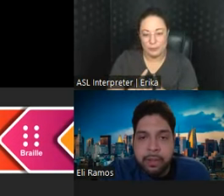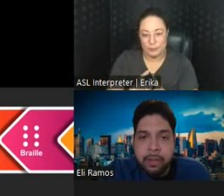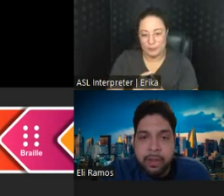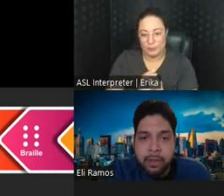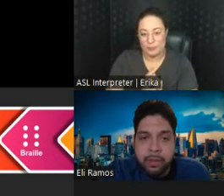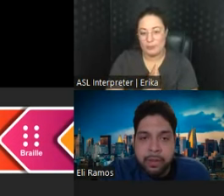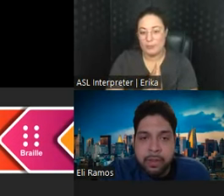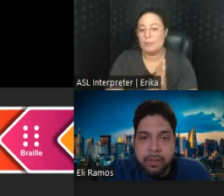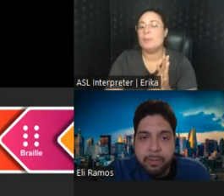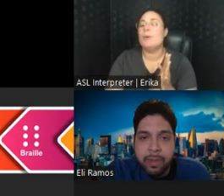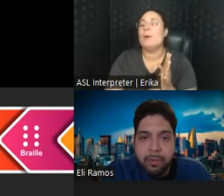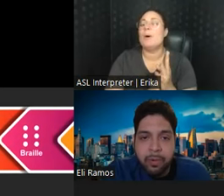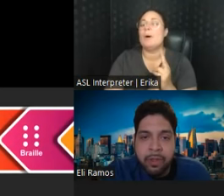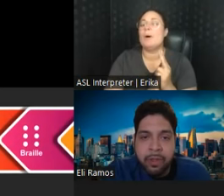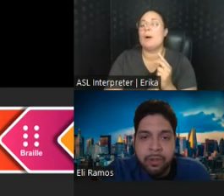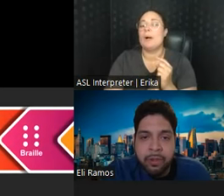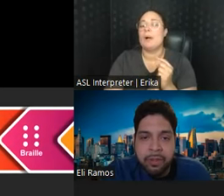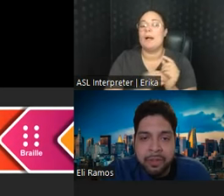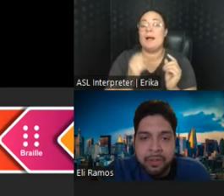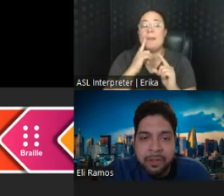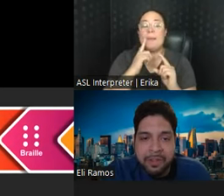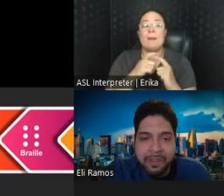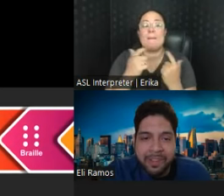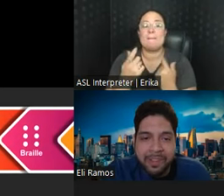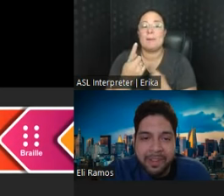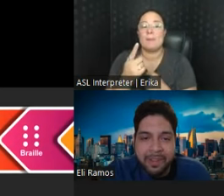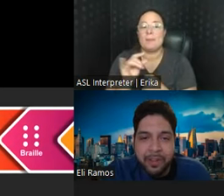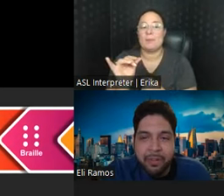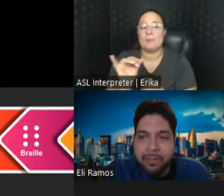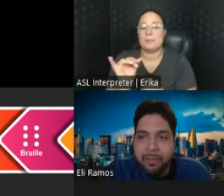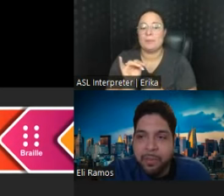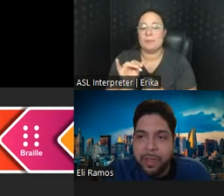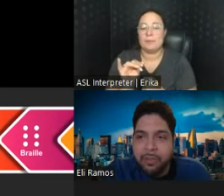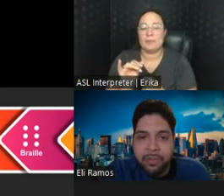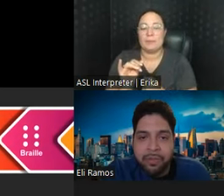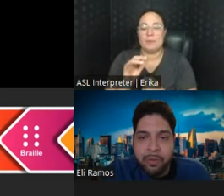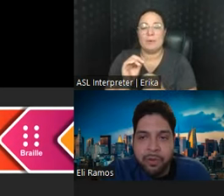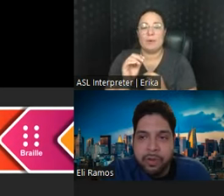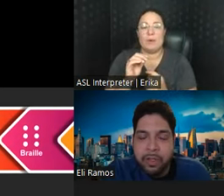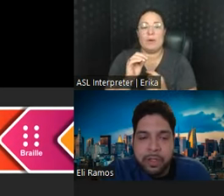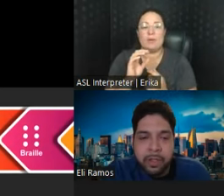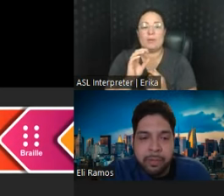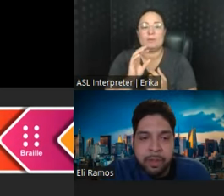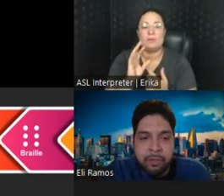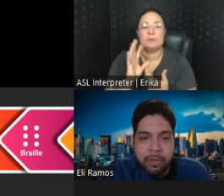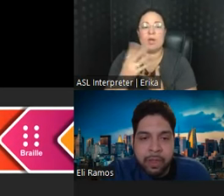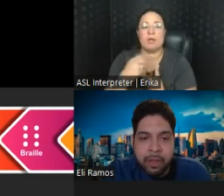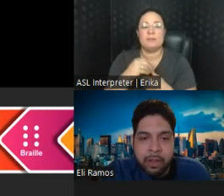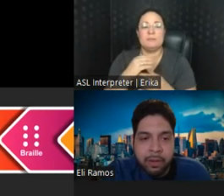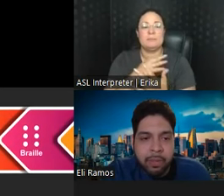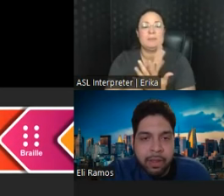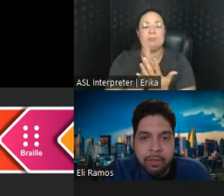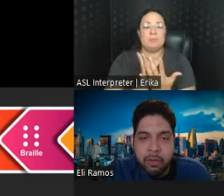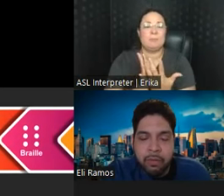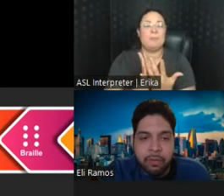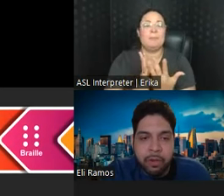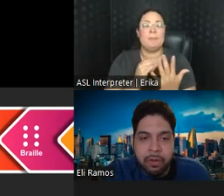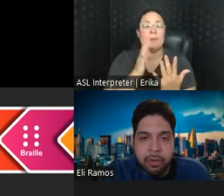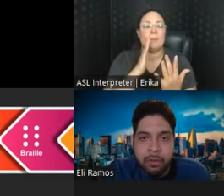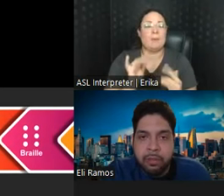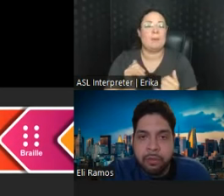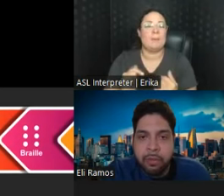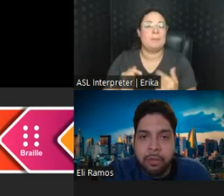think the big boy here is the autism spectrum disorder, And for that, I'm going to pass it over